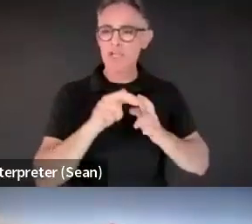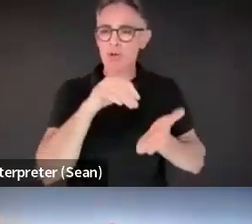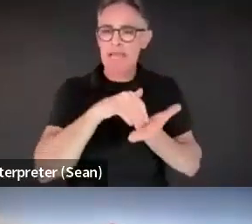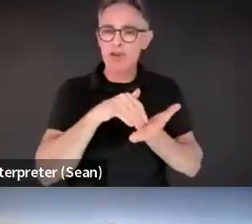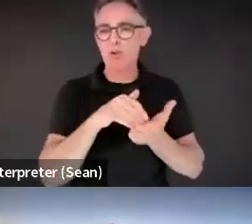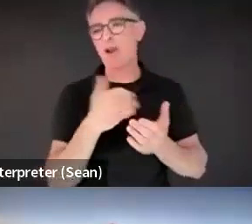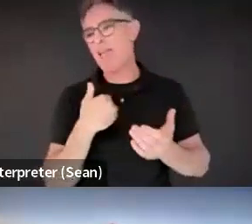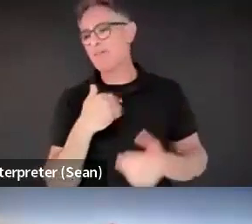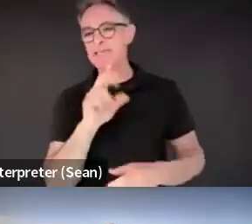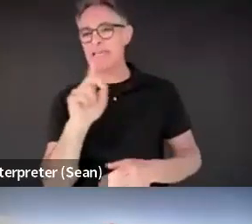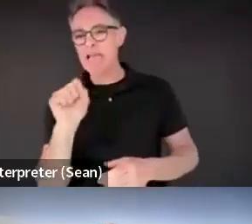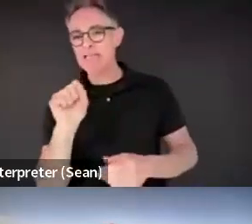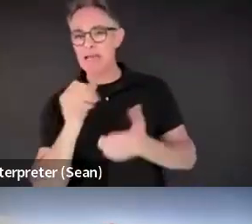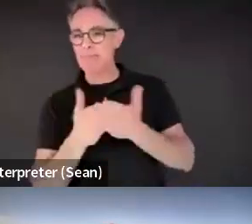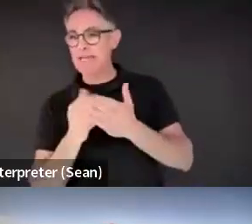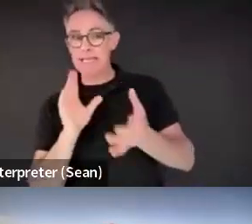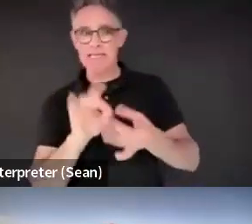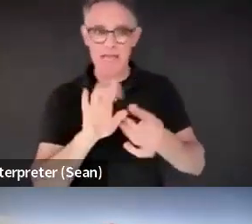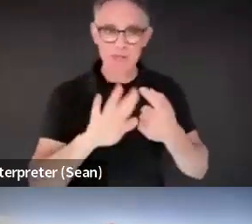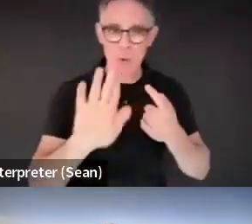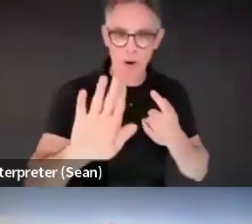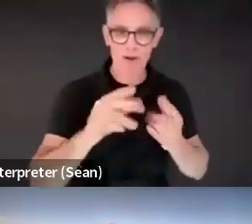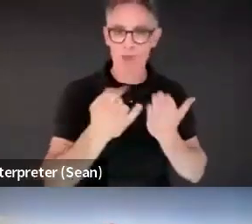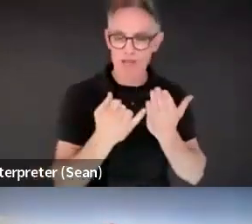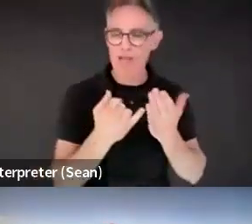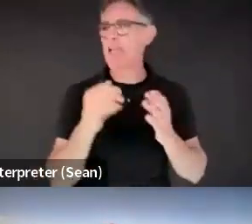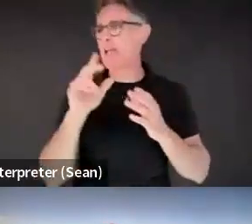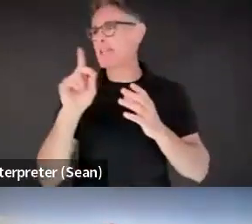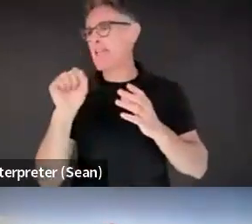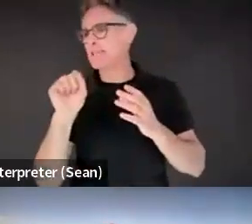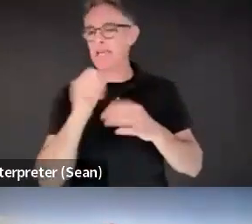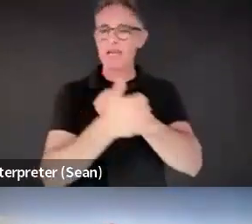tied to your project and a lot of DDS oversight and accountability as well.